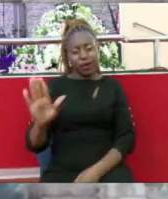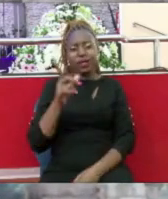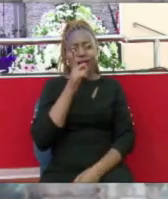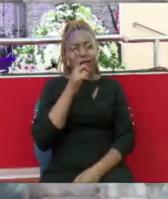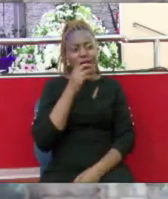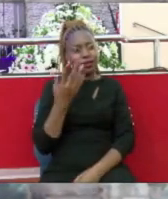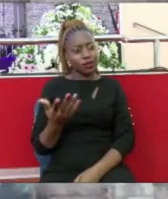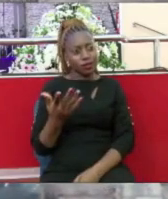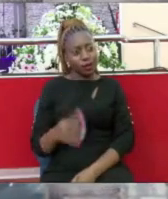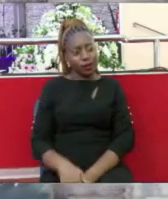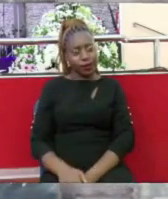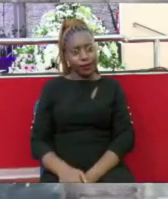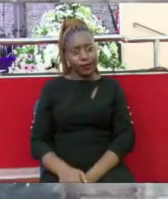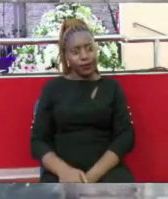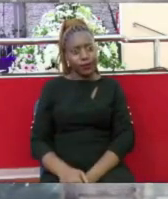lunch?